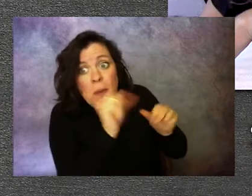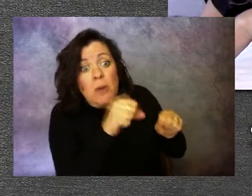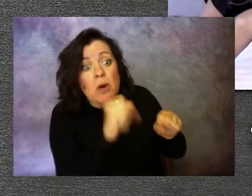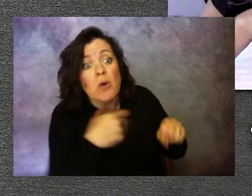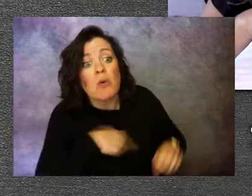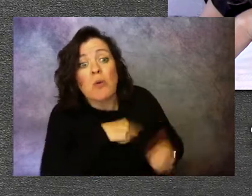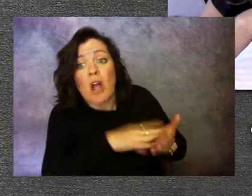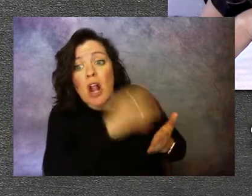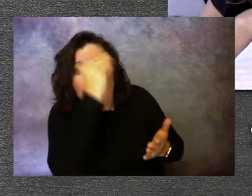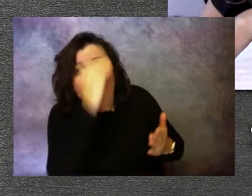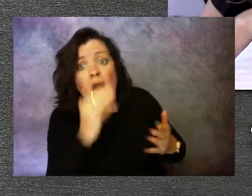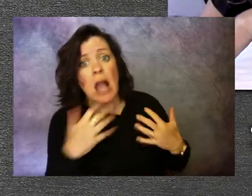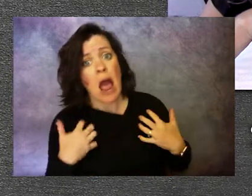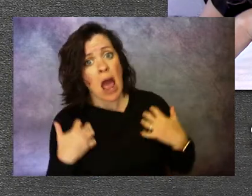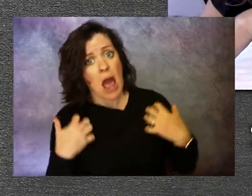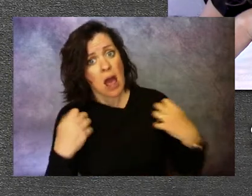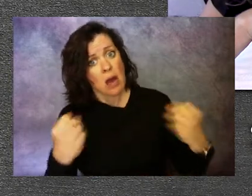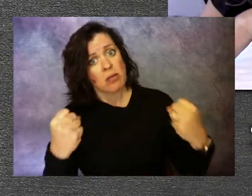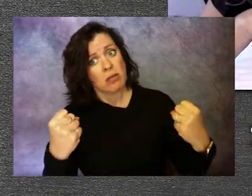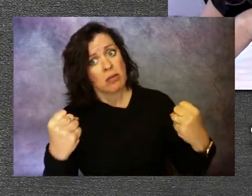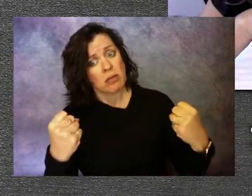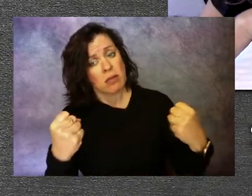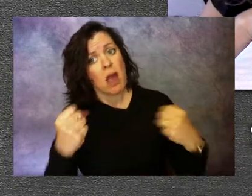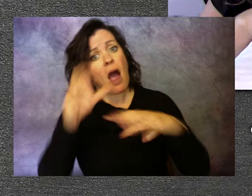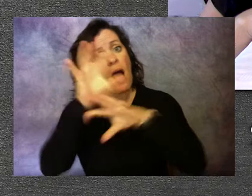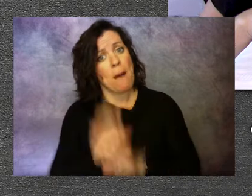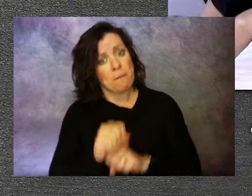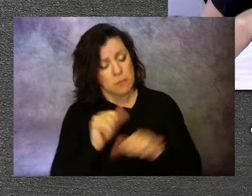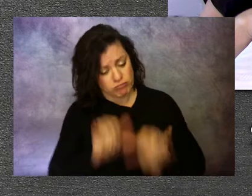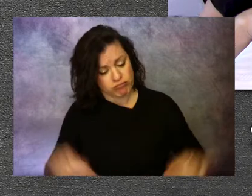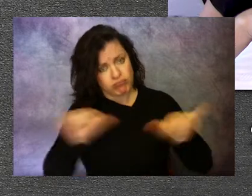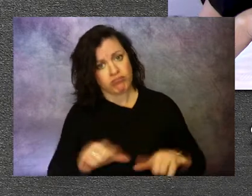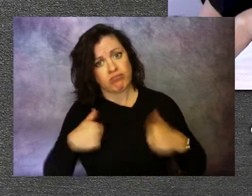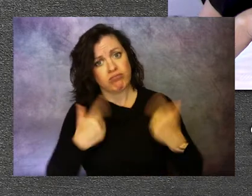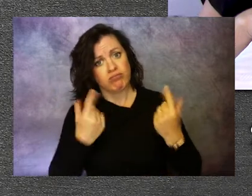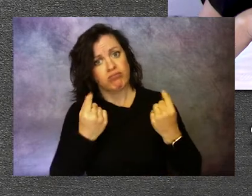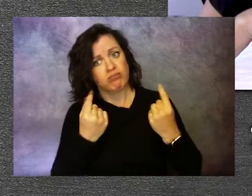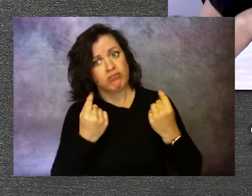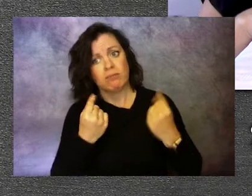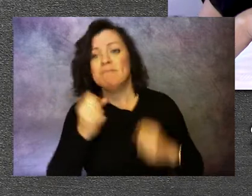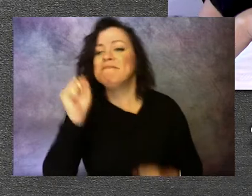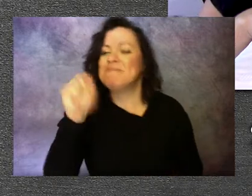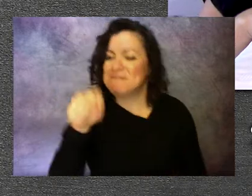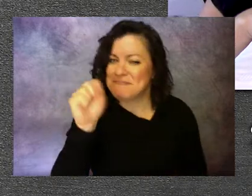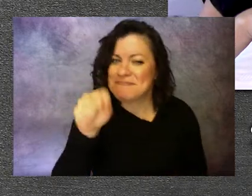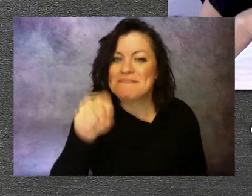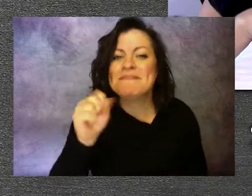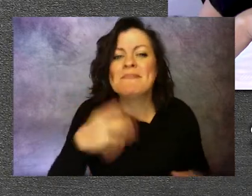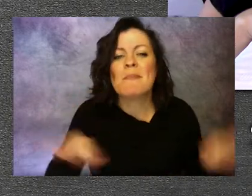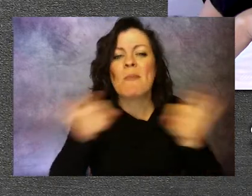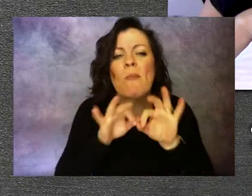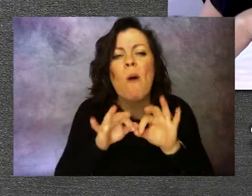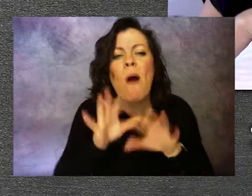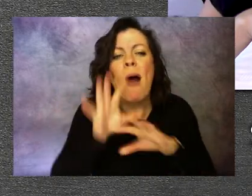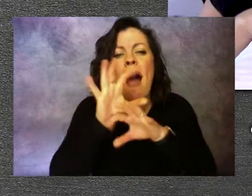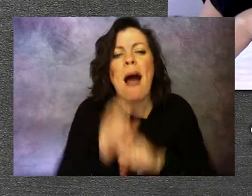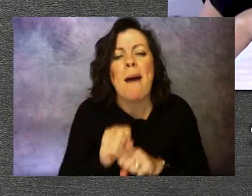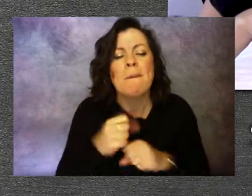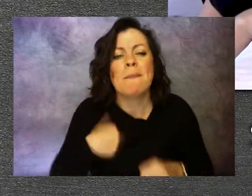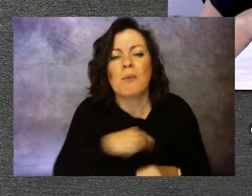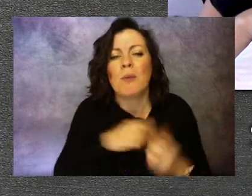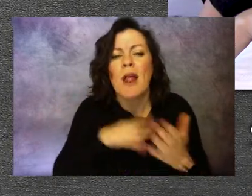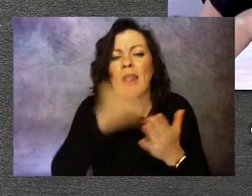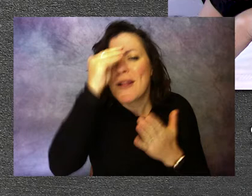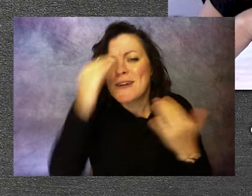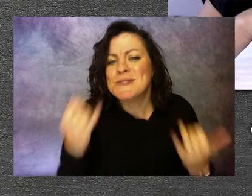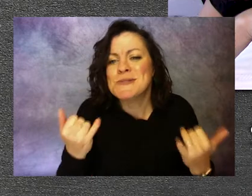about healthy habits. And do you remember which healthy habit we're focusing on today?